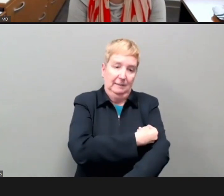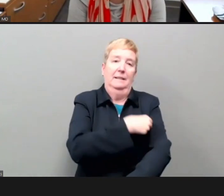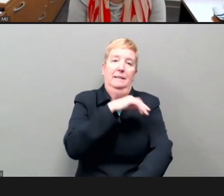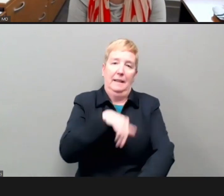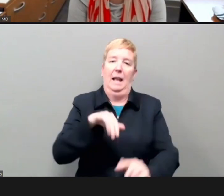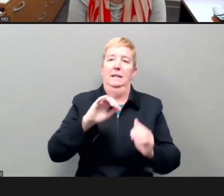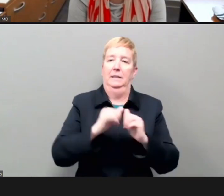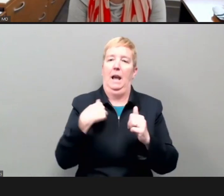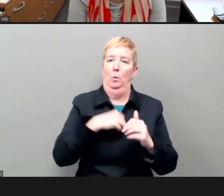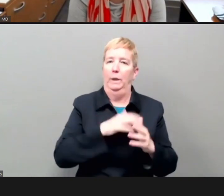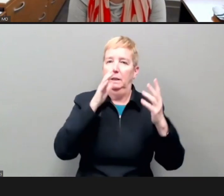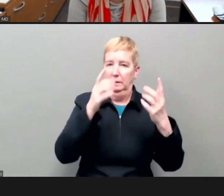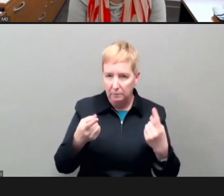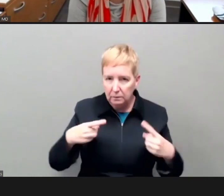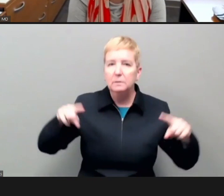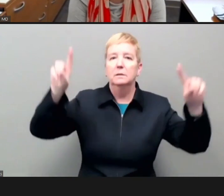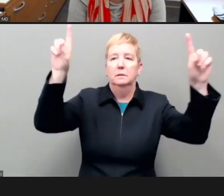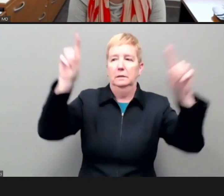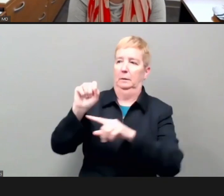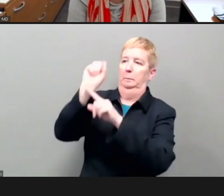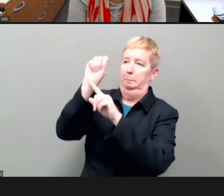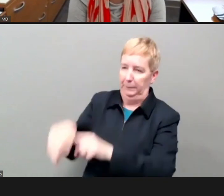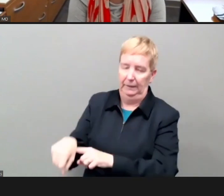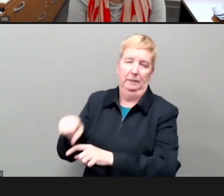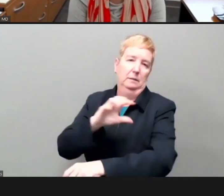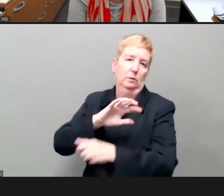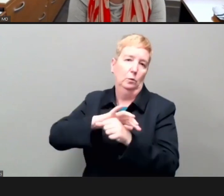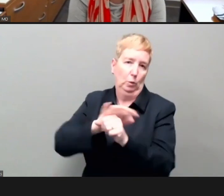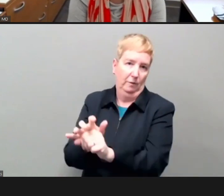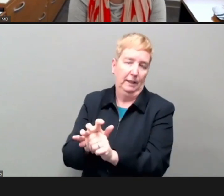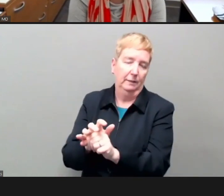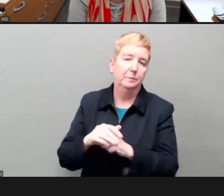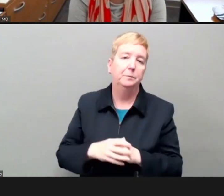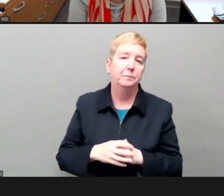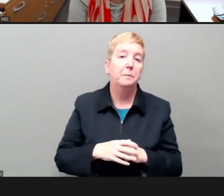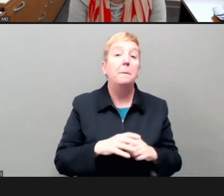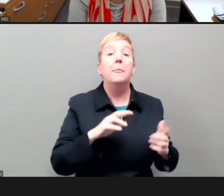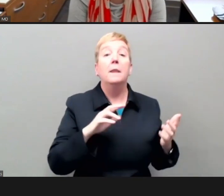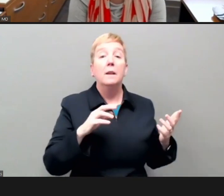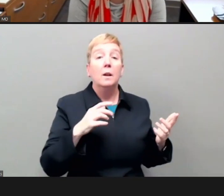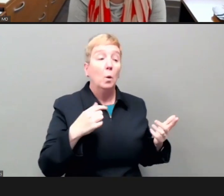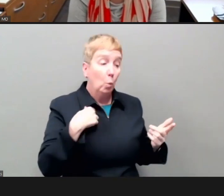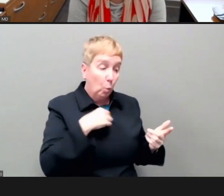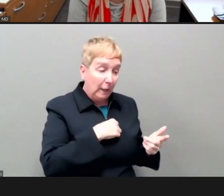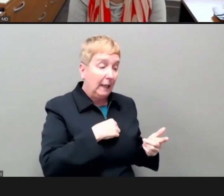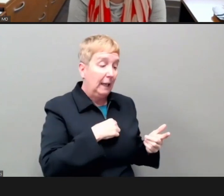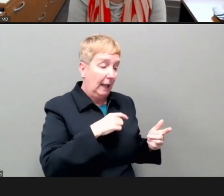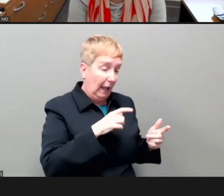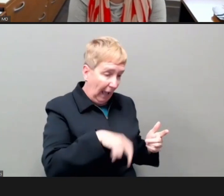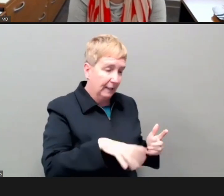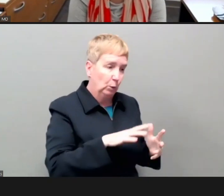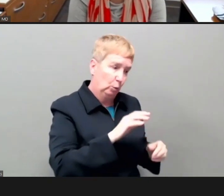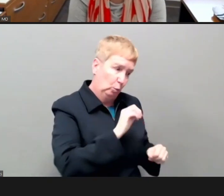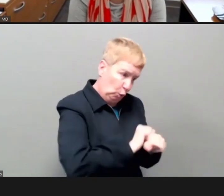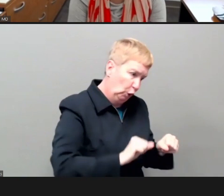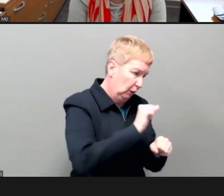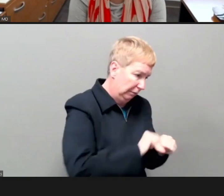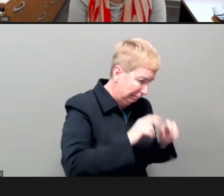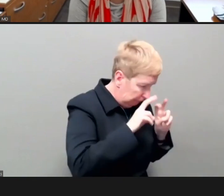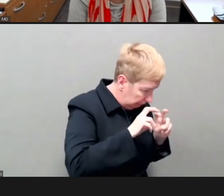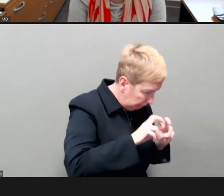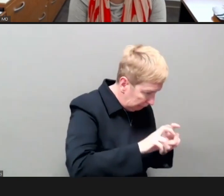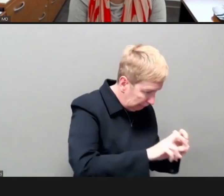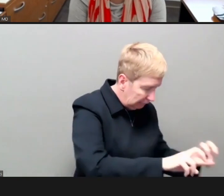question. And getting that data included took real work. And I know that I always want it to